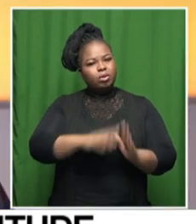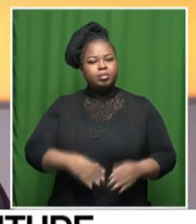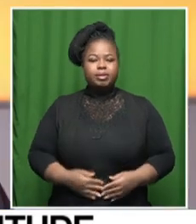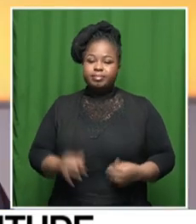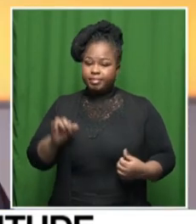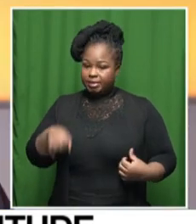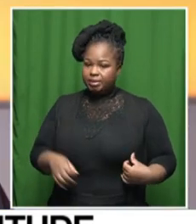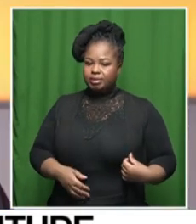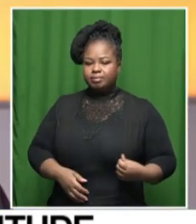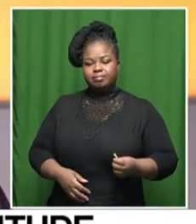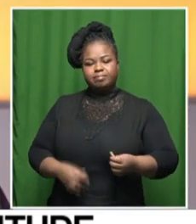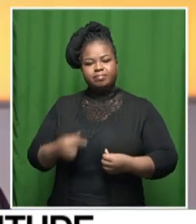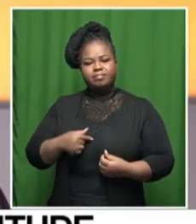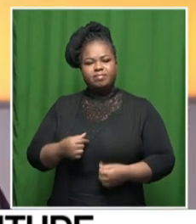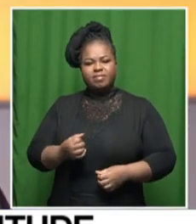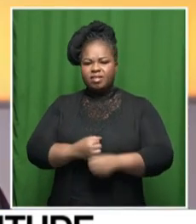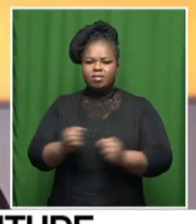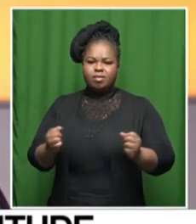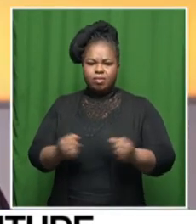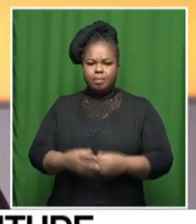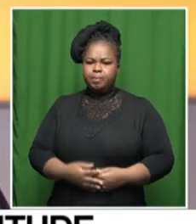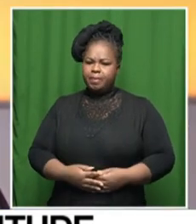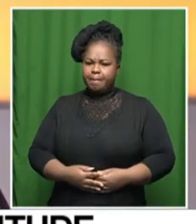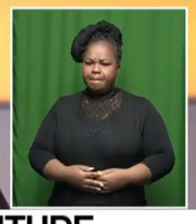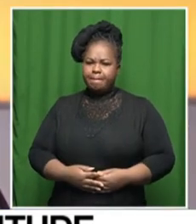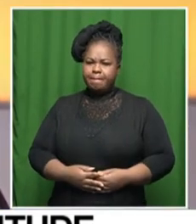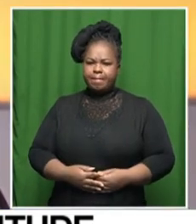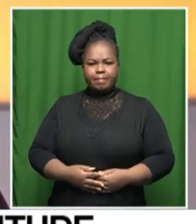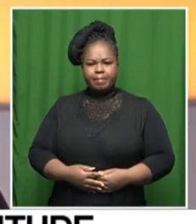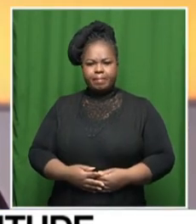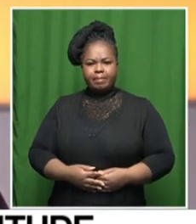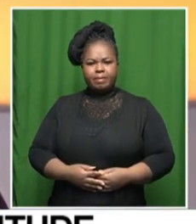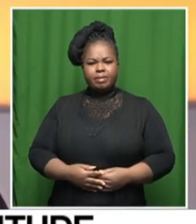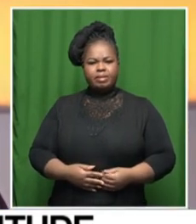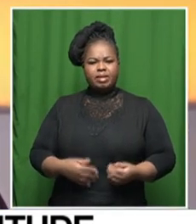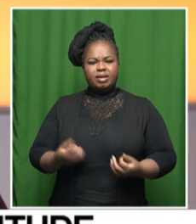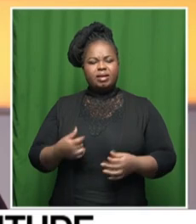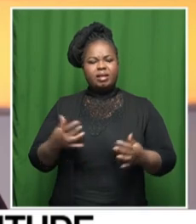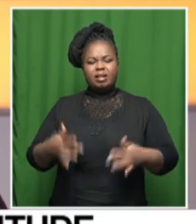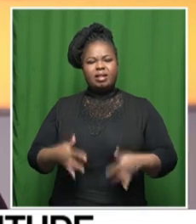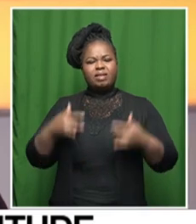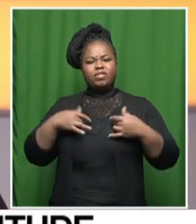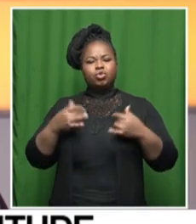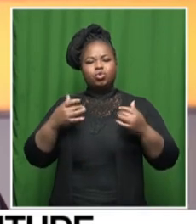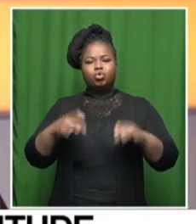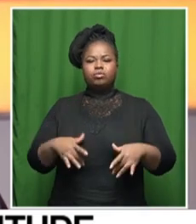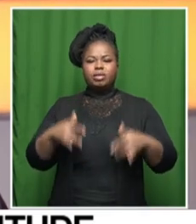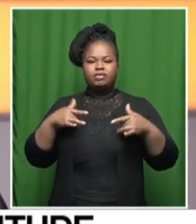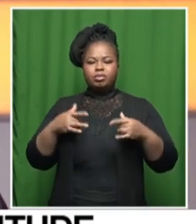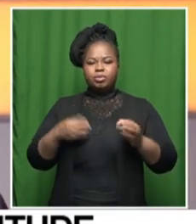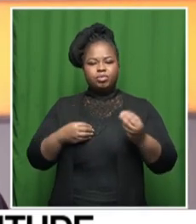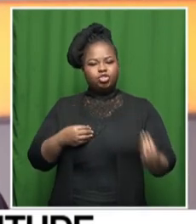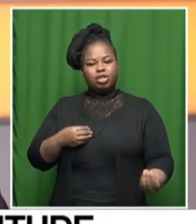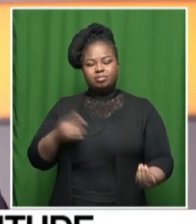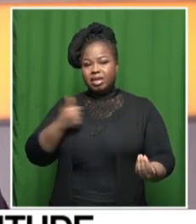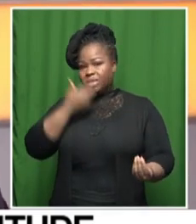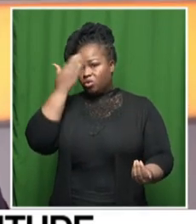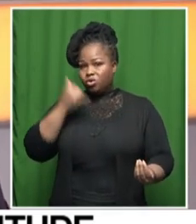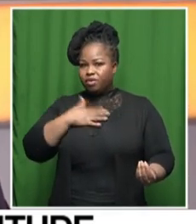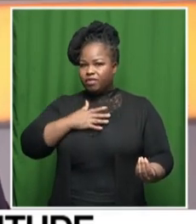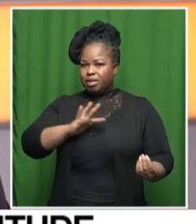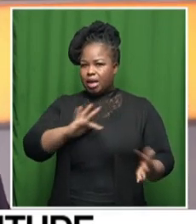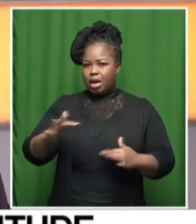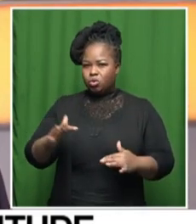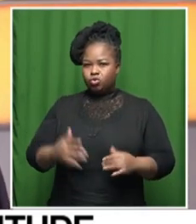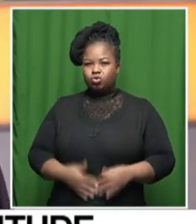actually, I've never had even a carefree life. I've never really been a child. I don't know how it feels to be